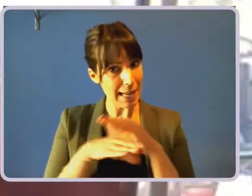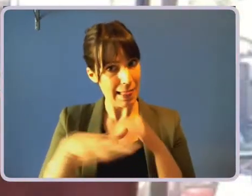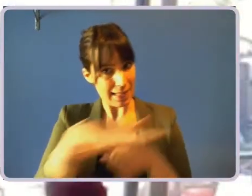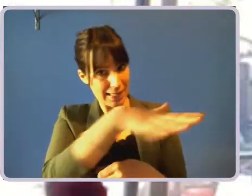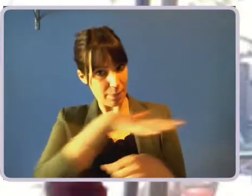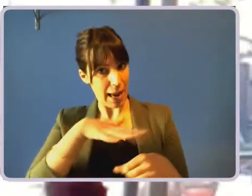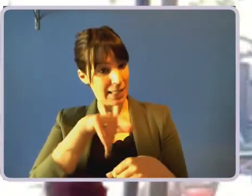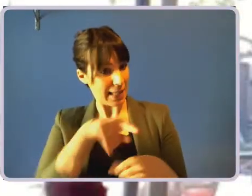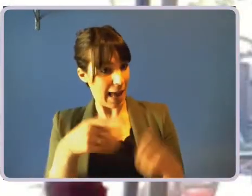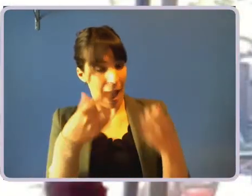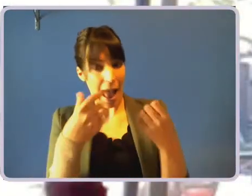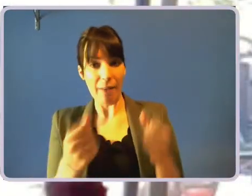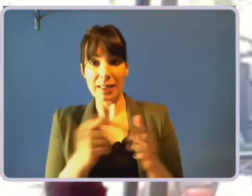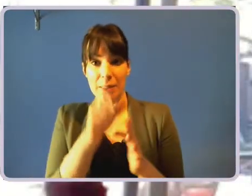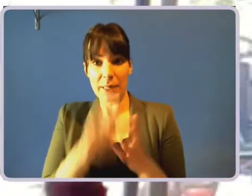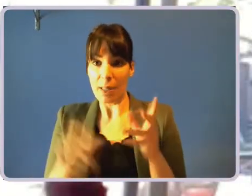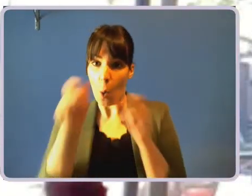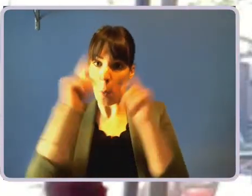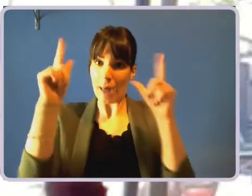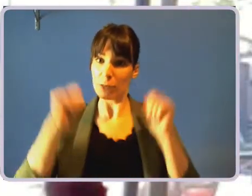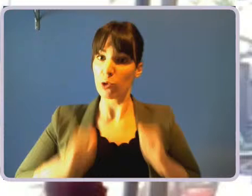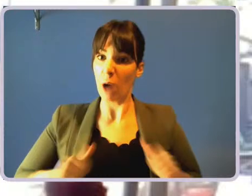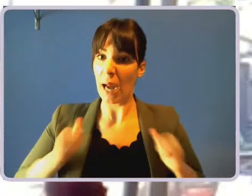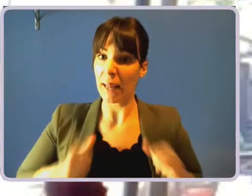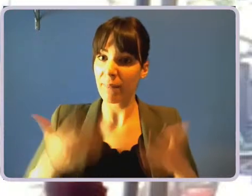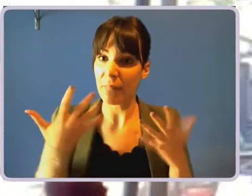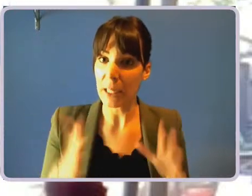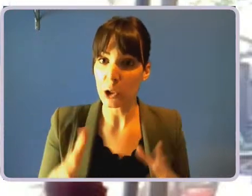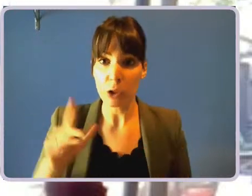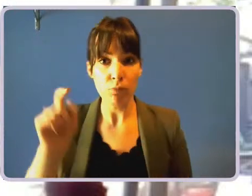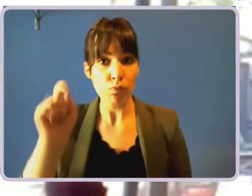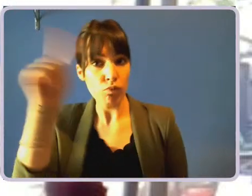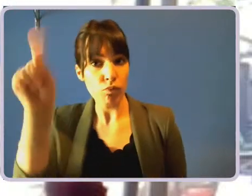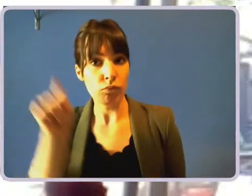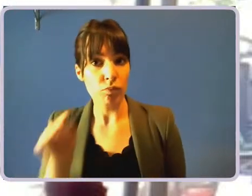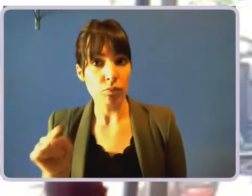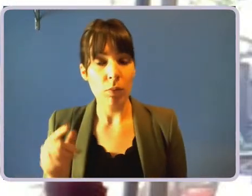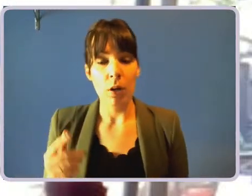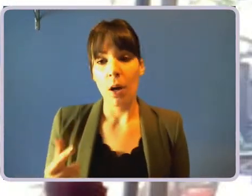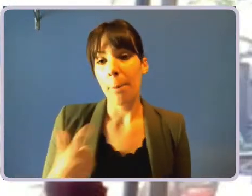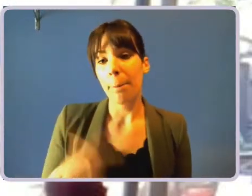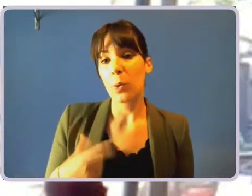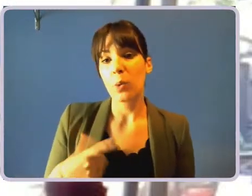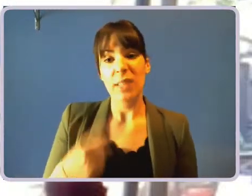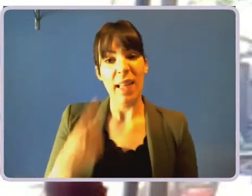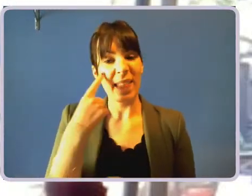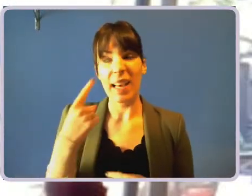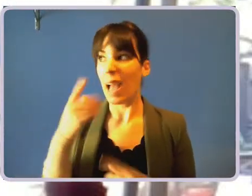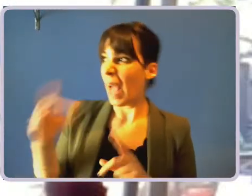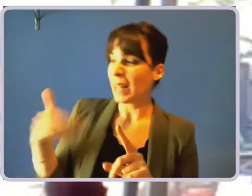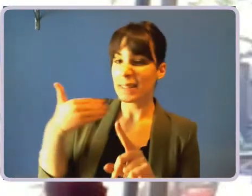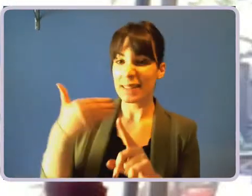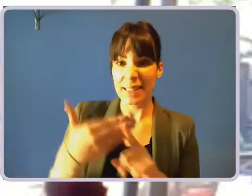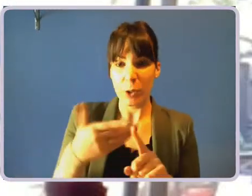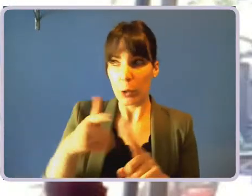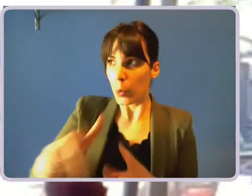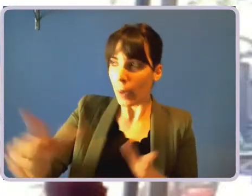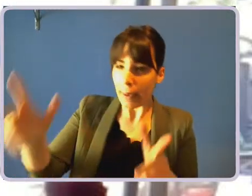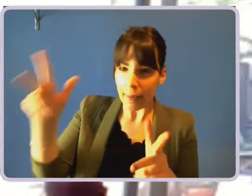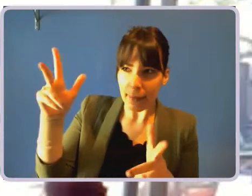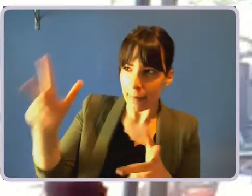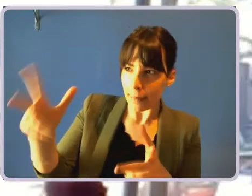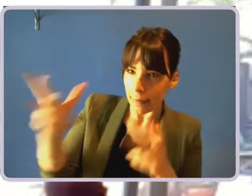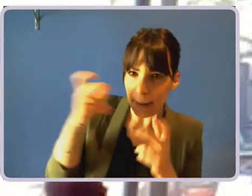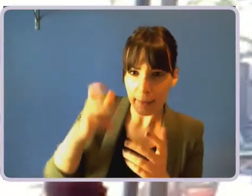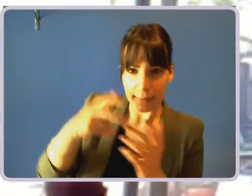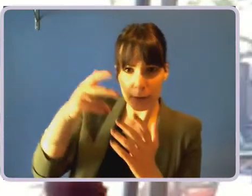trained or had that awareness training? Because I think until you hear the stories and can